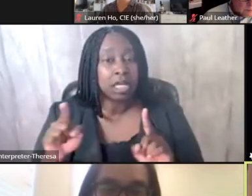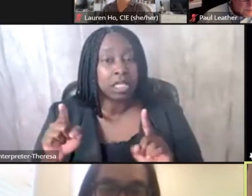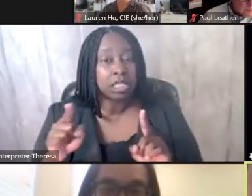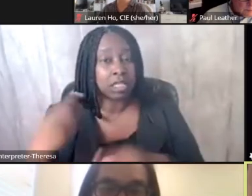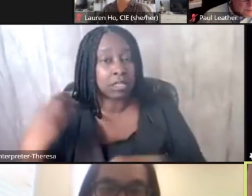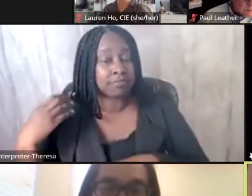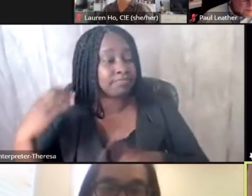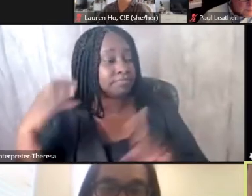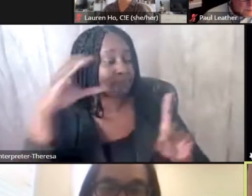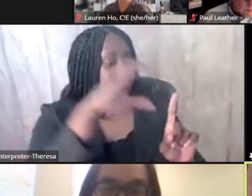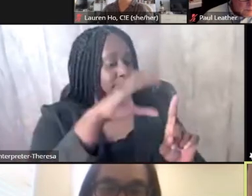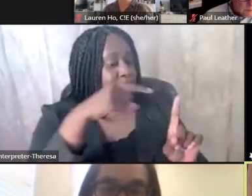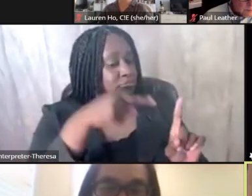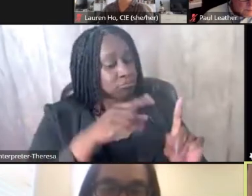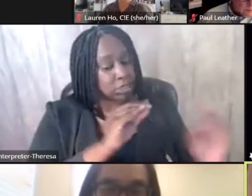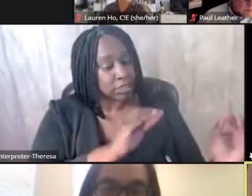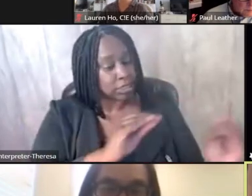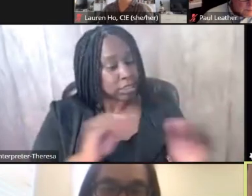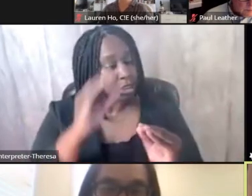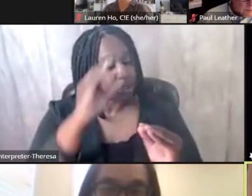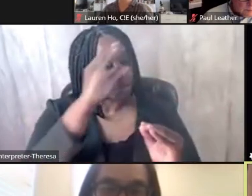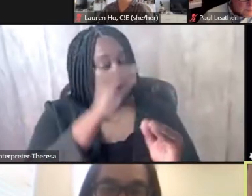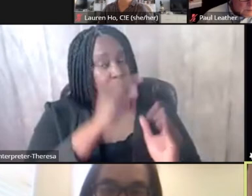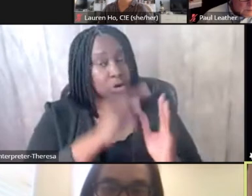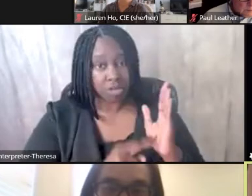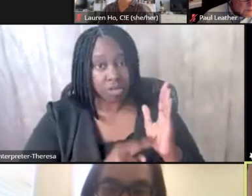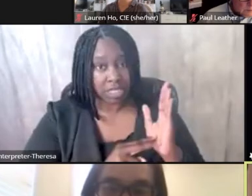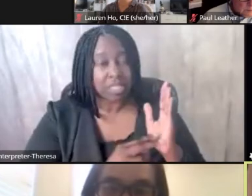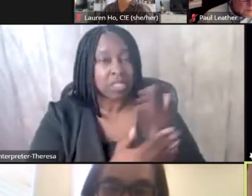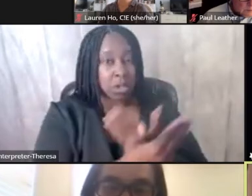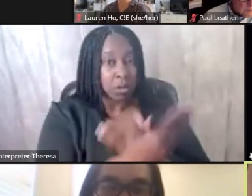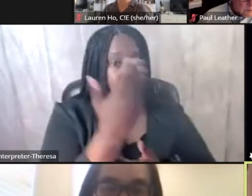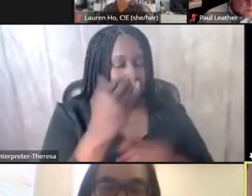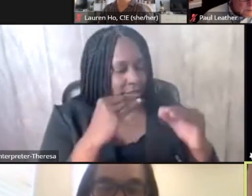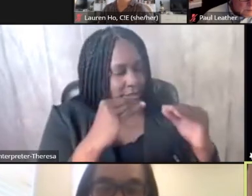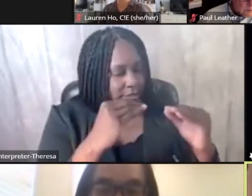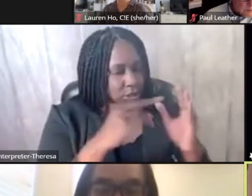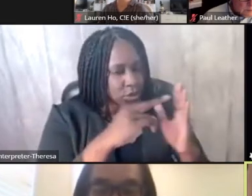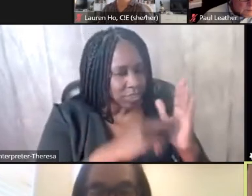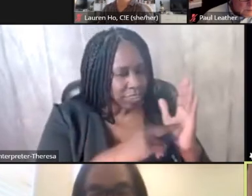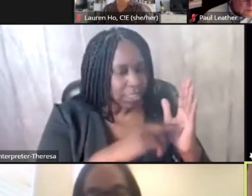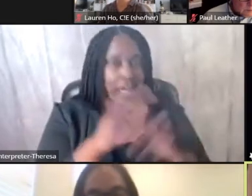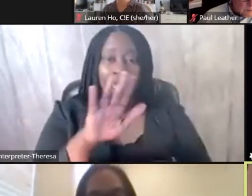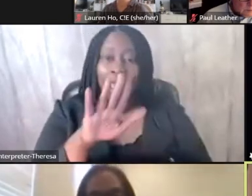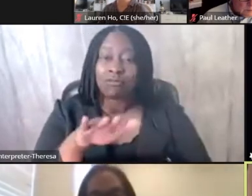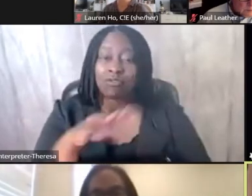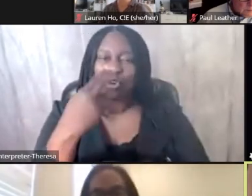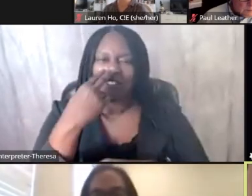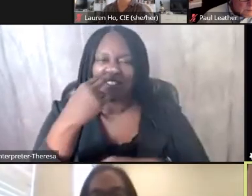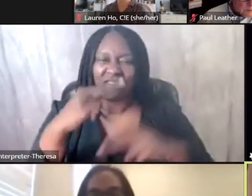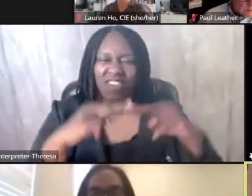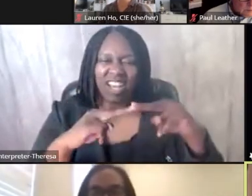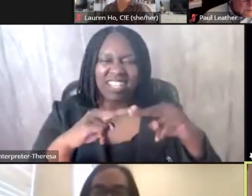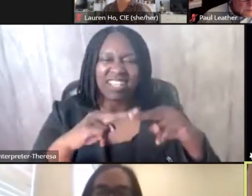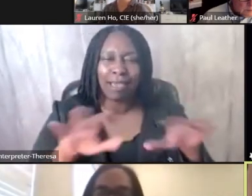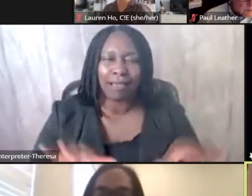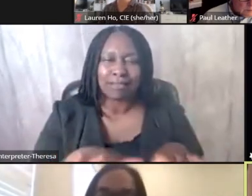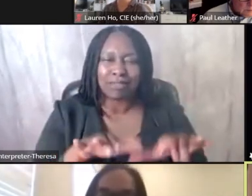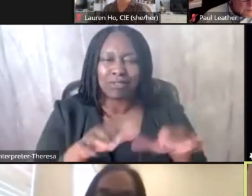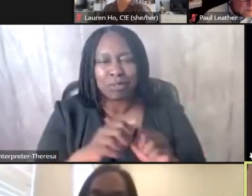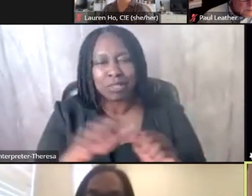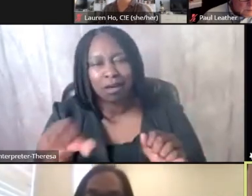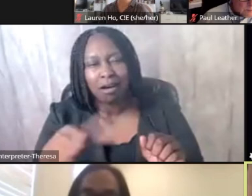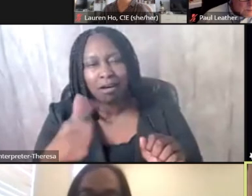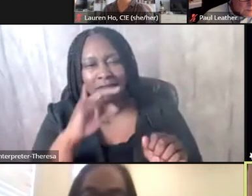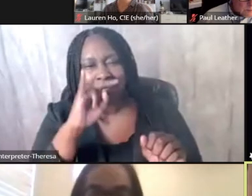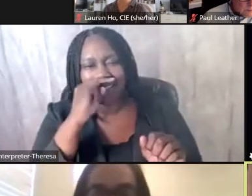That's your task in the mornings. And then in the afternoons, they do fun activities with the rest of the kids. But she says these kids have